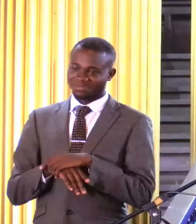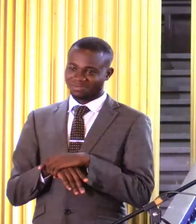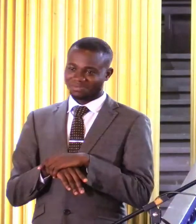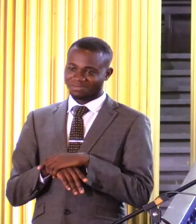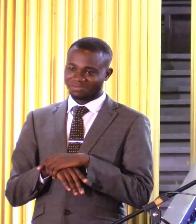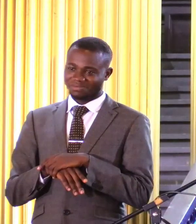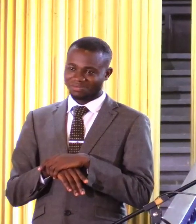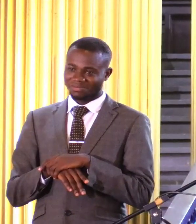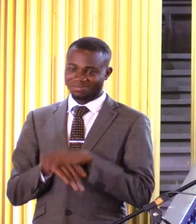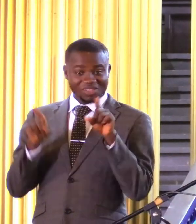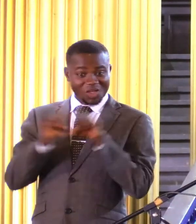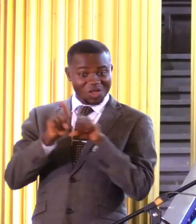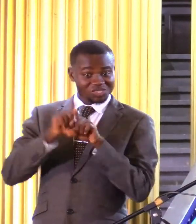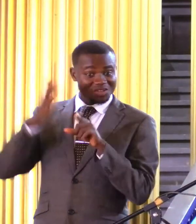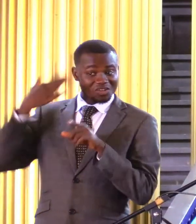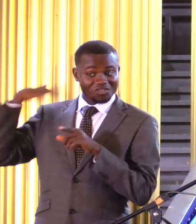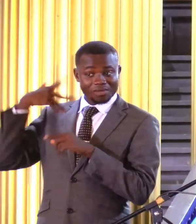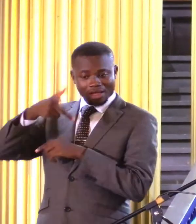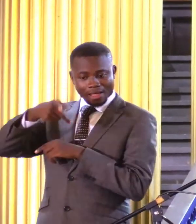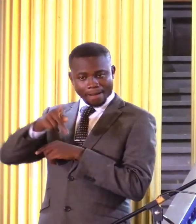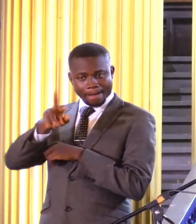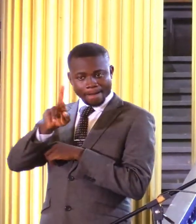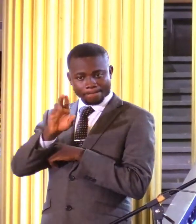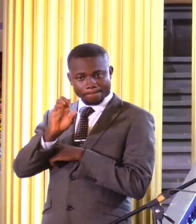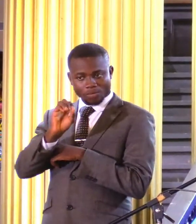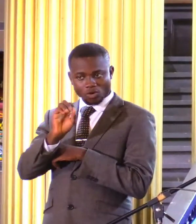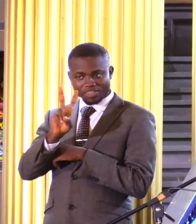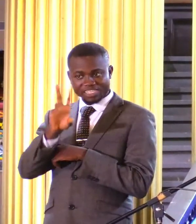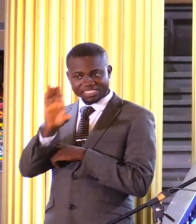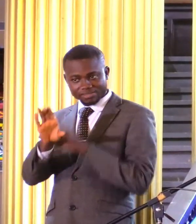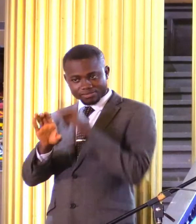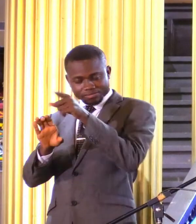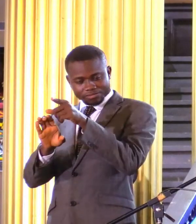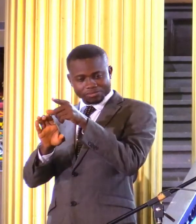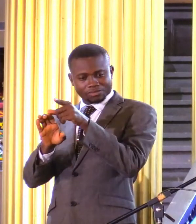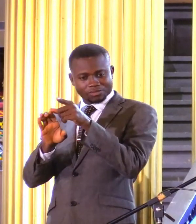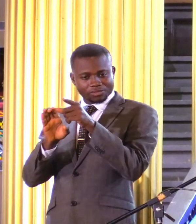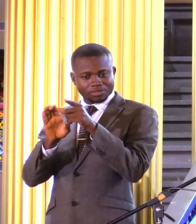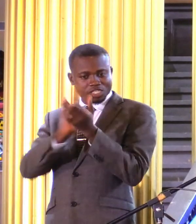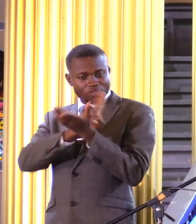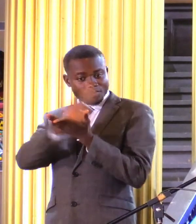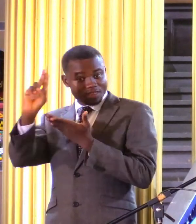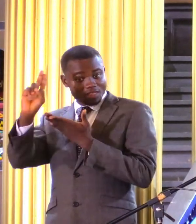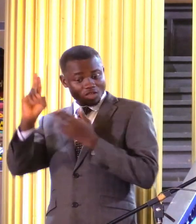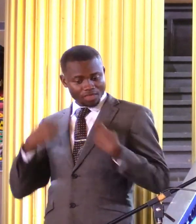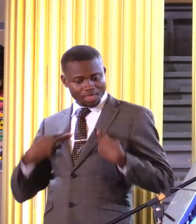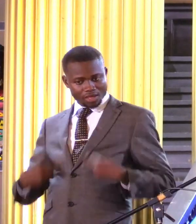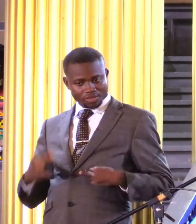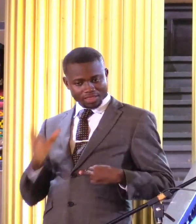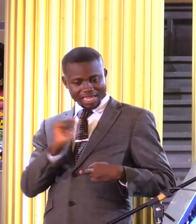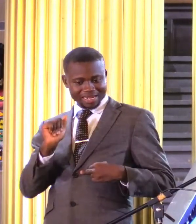He's also a former Pro-Vice-Chancellor of the University of Health and Allied Sciences.